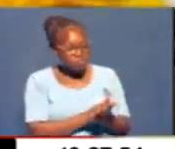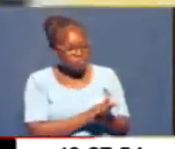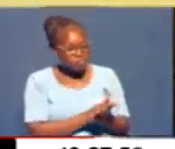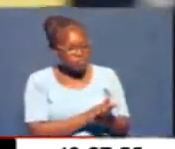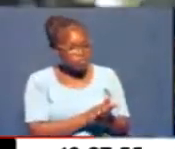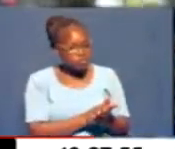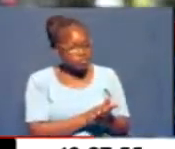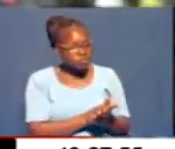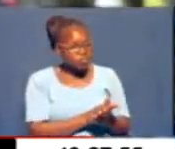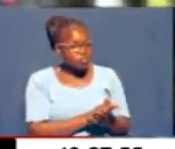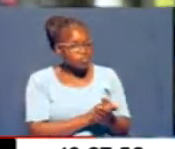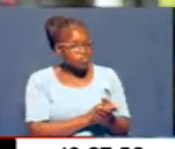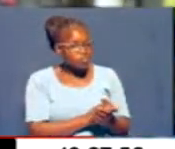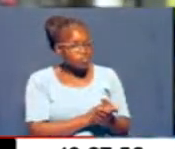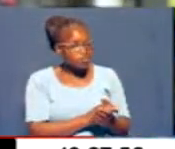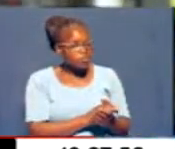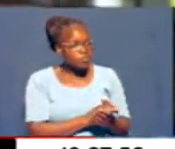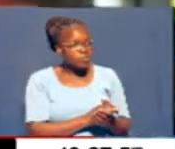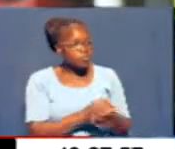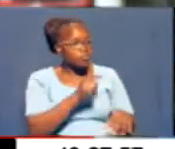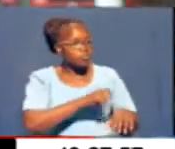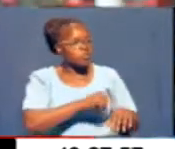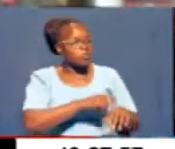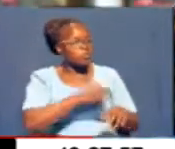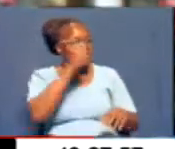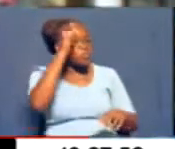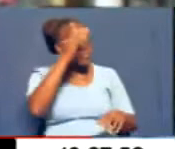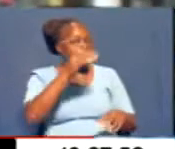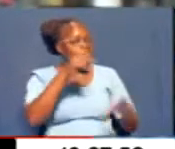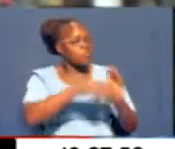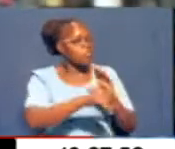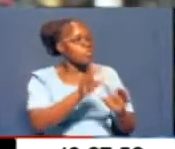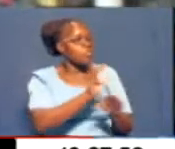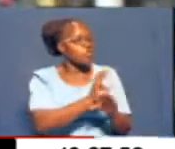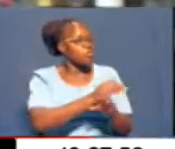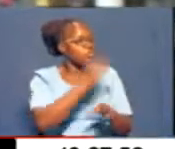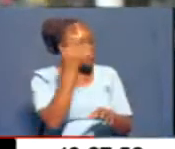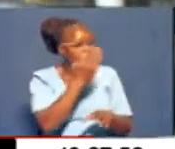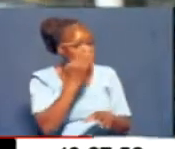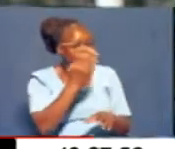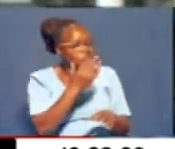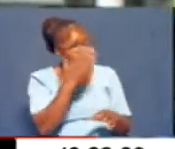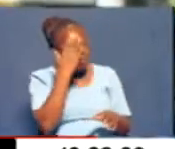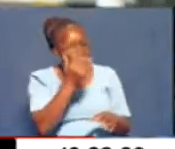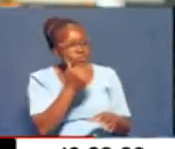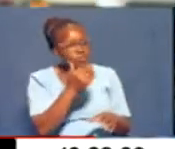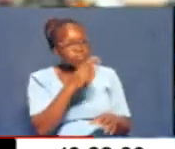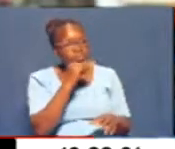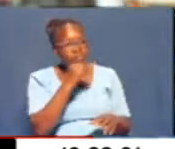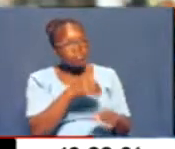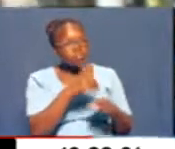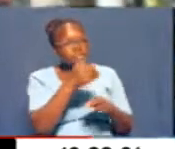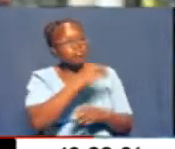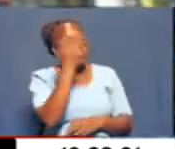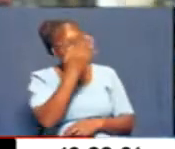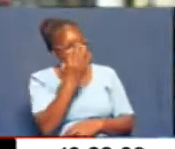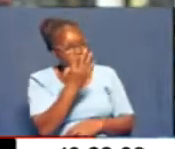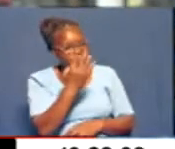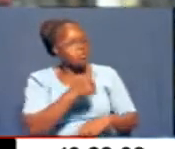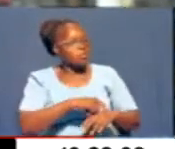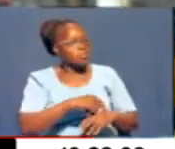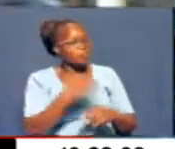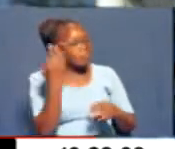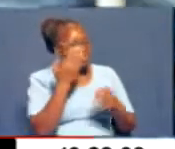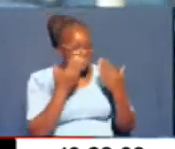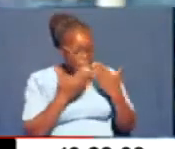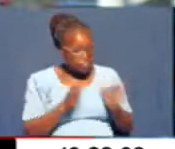that once a politician gets to the church and a sermon has been given, because they speak after the sermon, once a sermon has been given and a